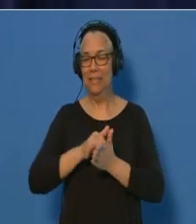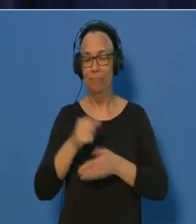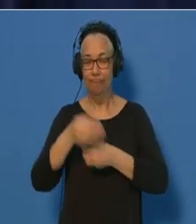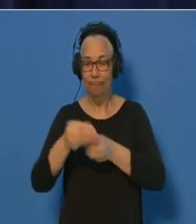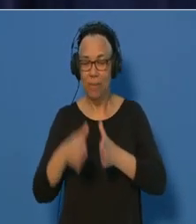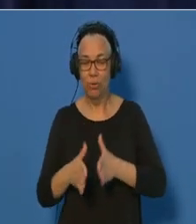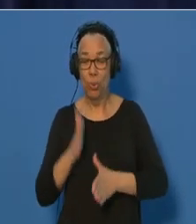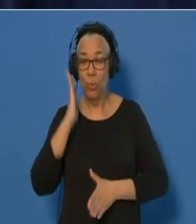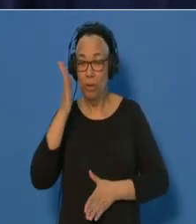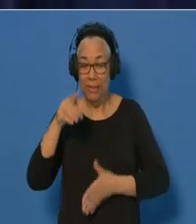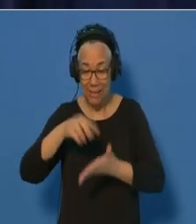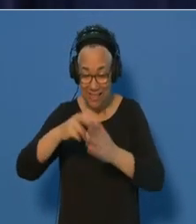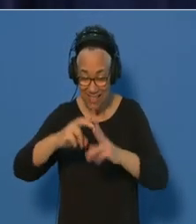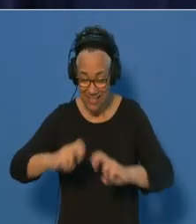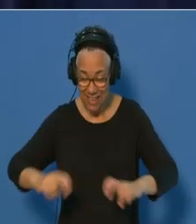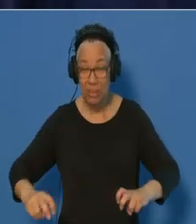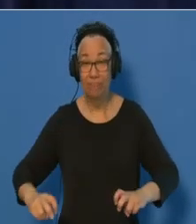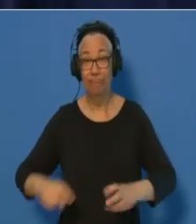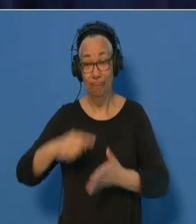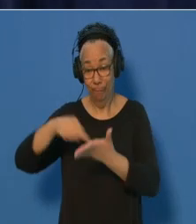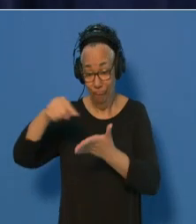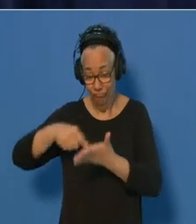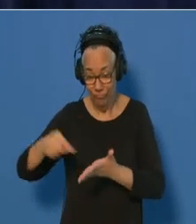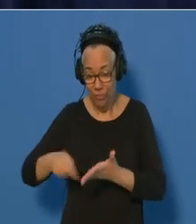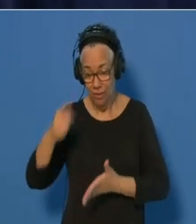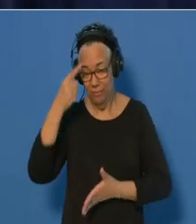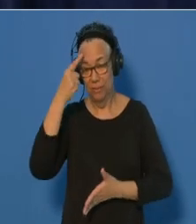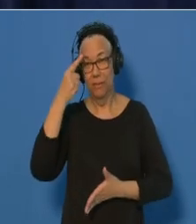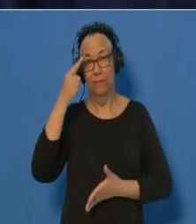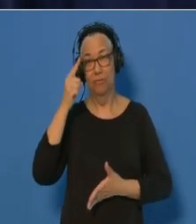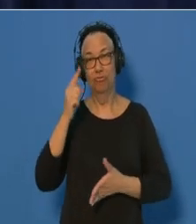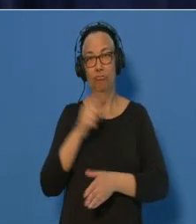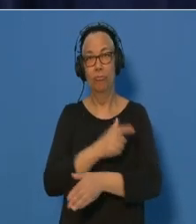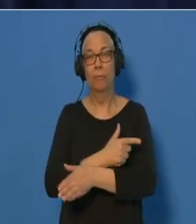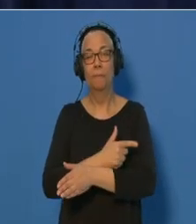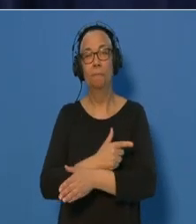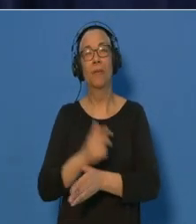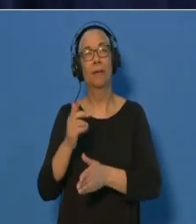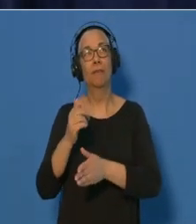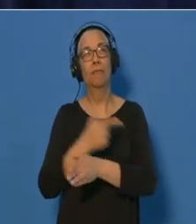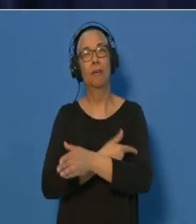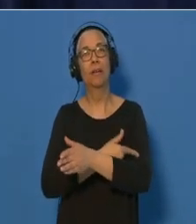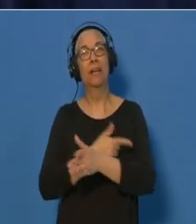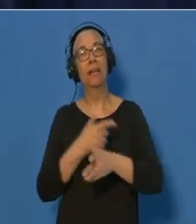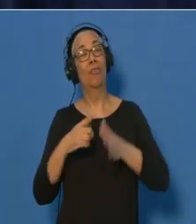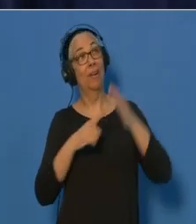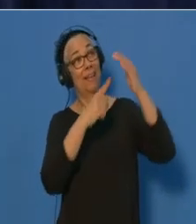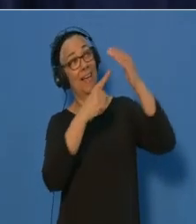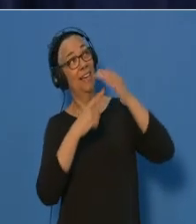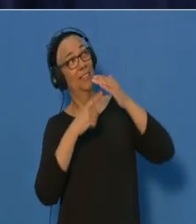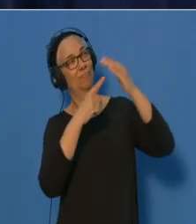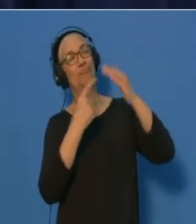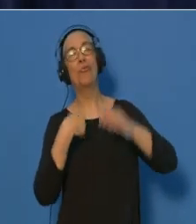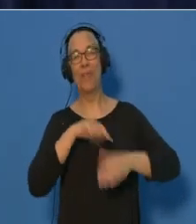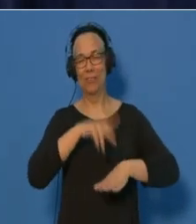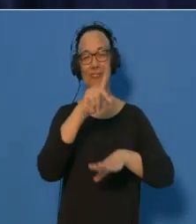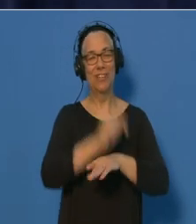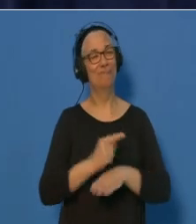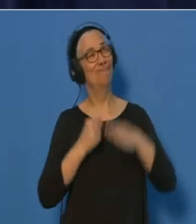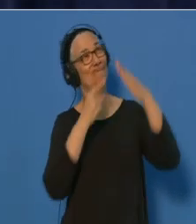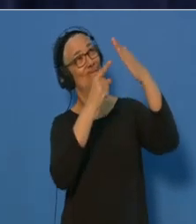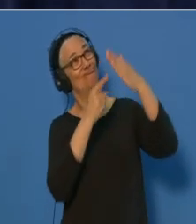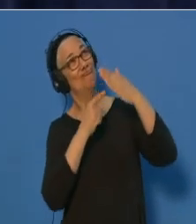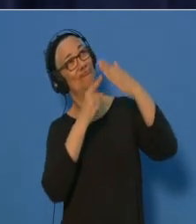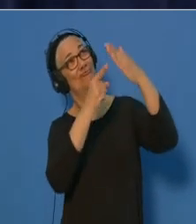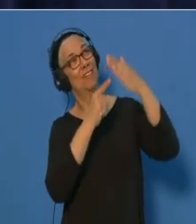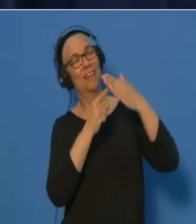screened for contraband. On to kites. Tomorrow and over the weekend, we have a tradition of flying kites. We are asking that you fly the